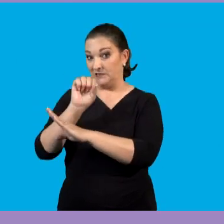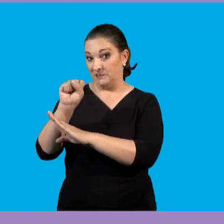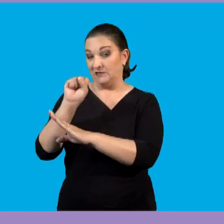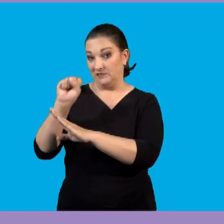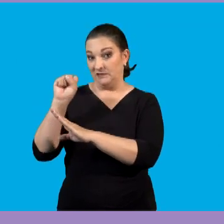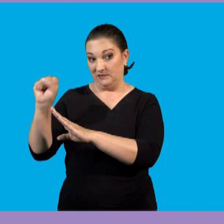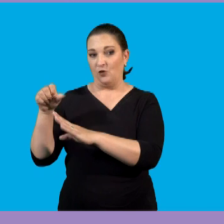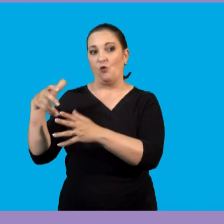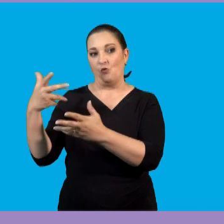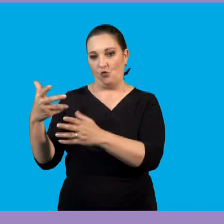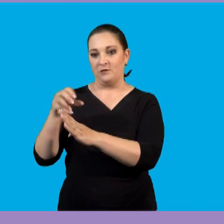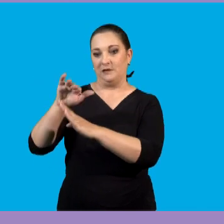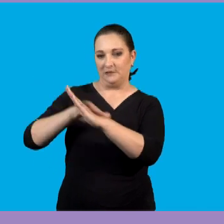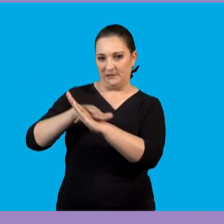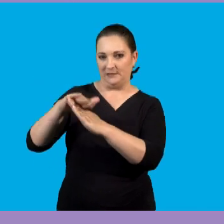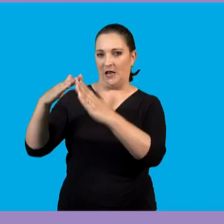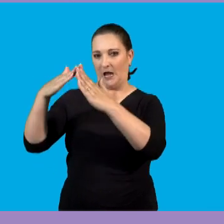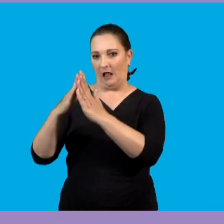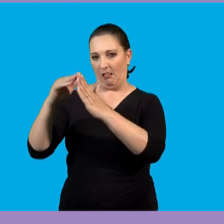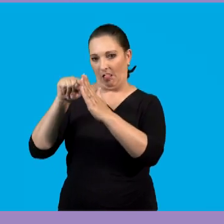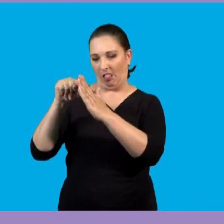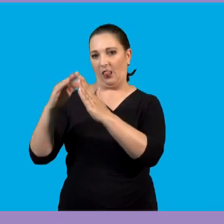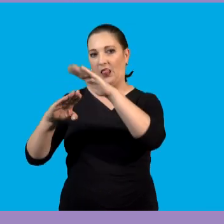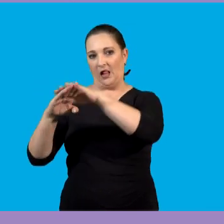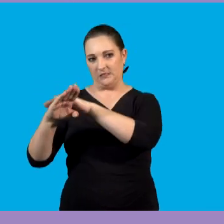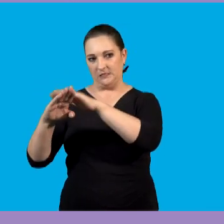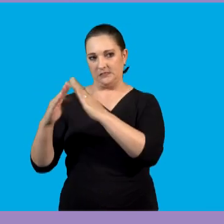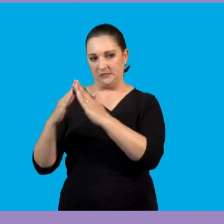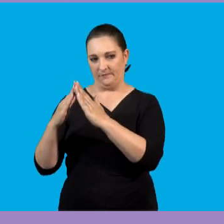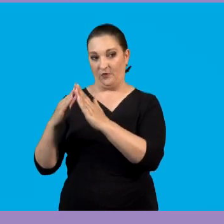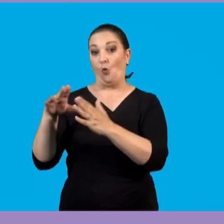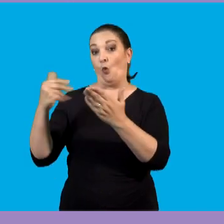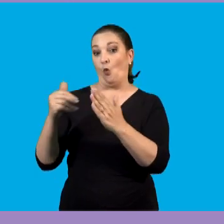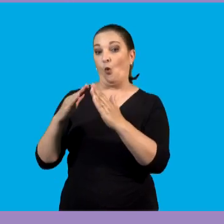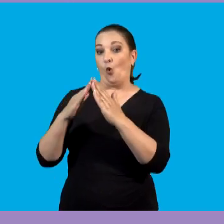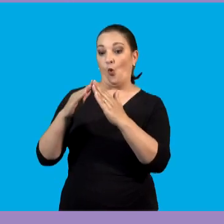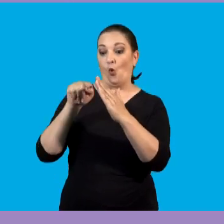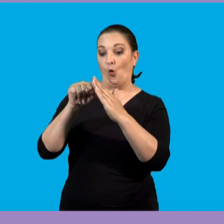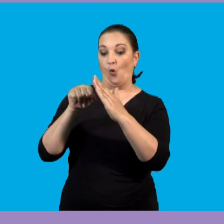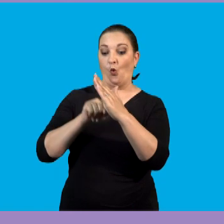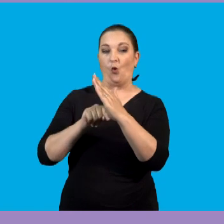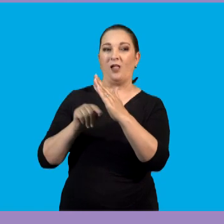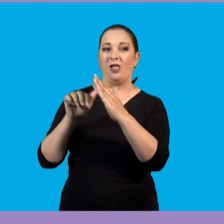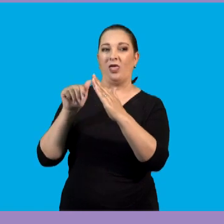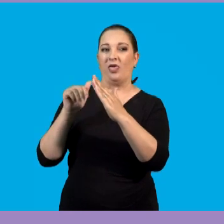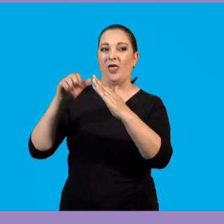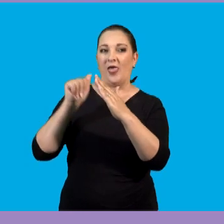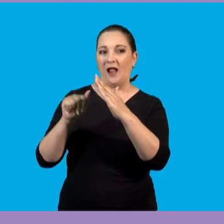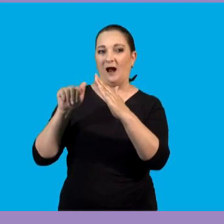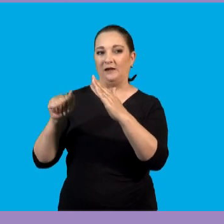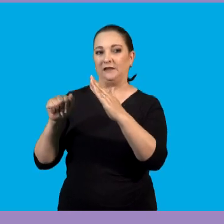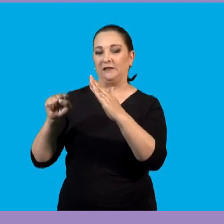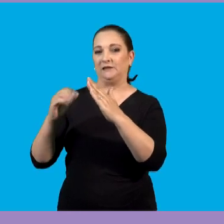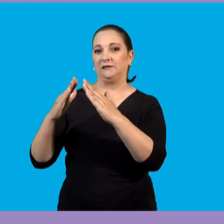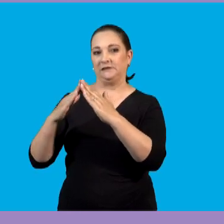side, side, angle, side, two angles and a corresponding side,